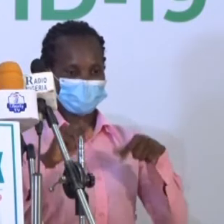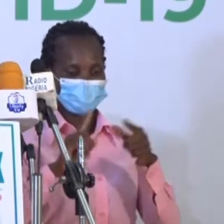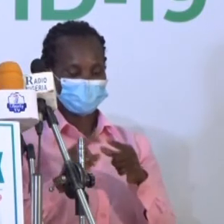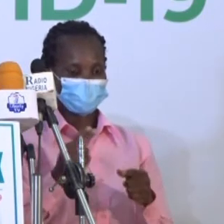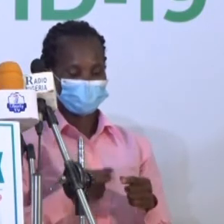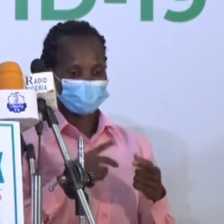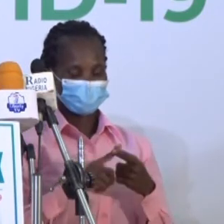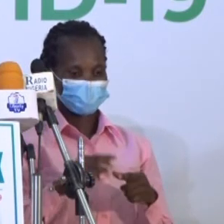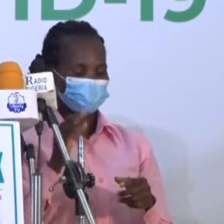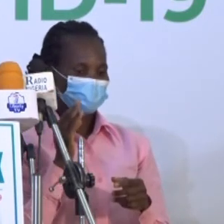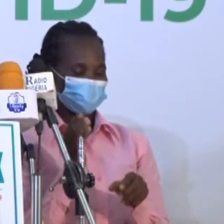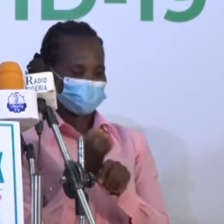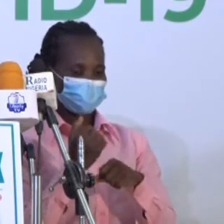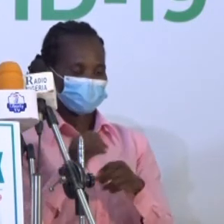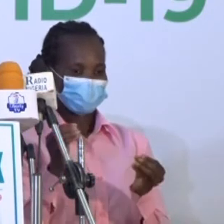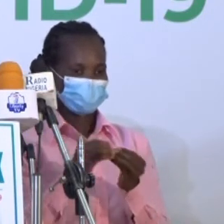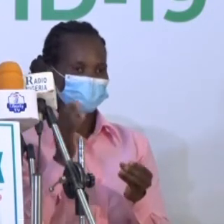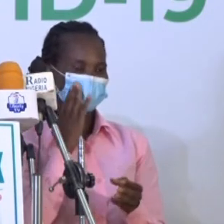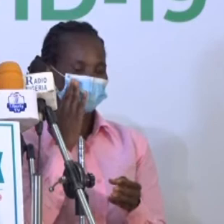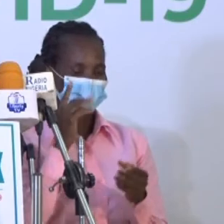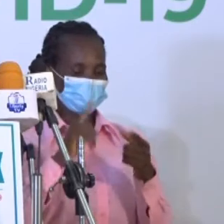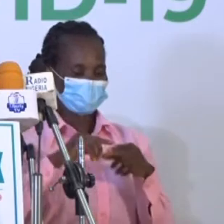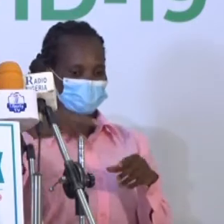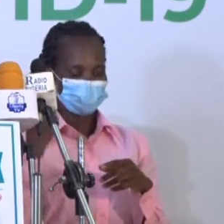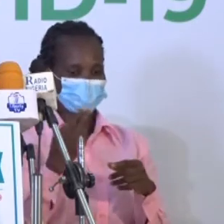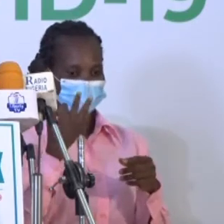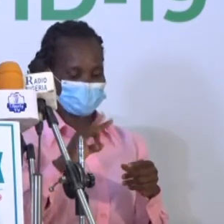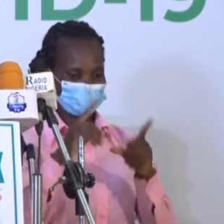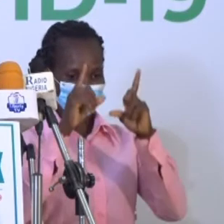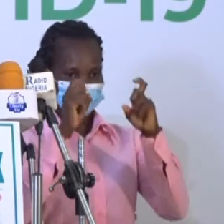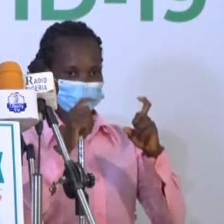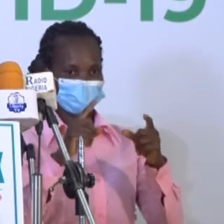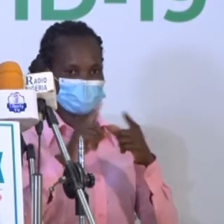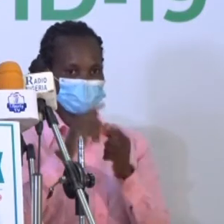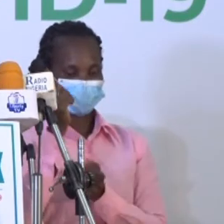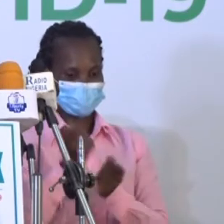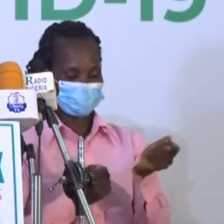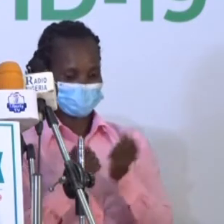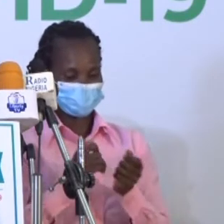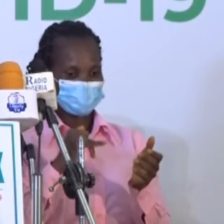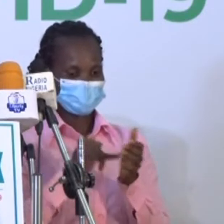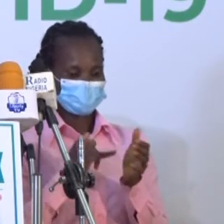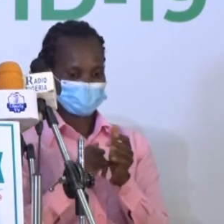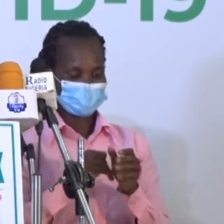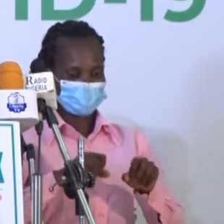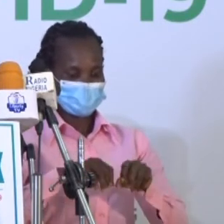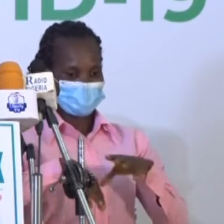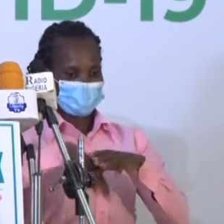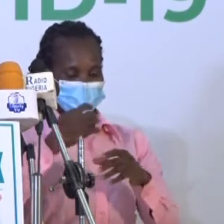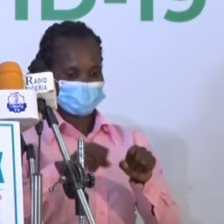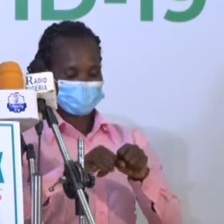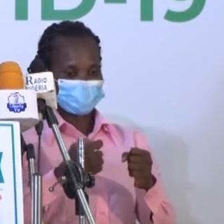create more awareness on the importance and utility of testing to manage this outbreak that we